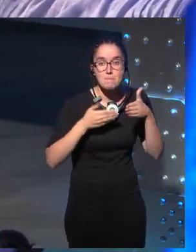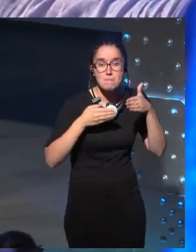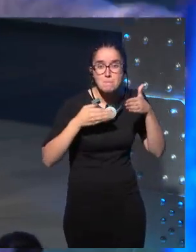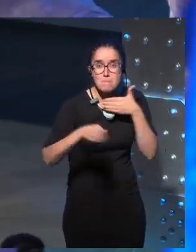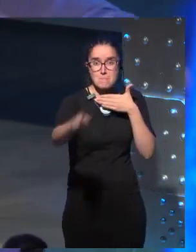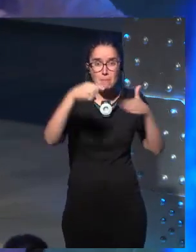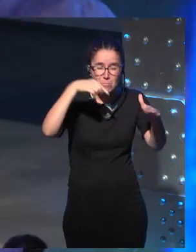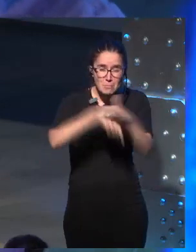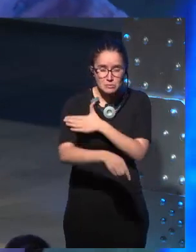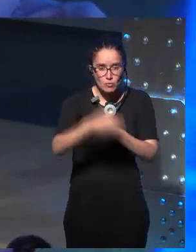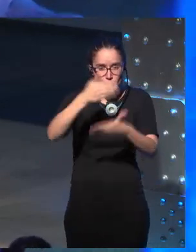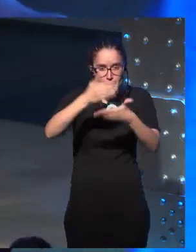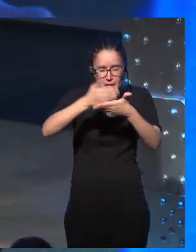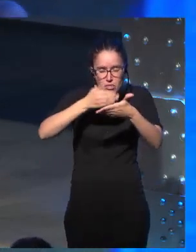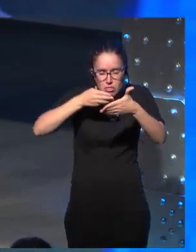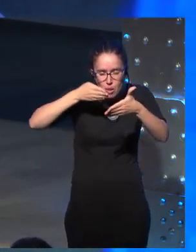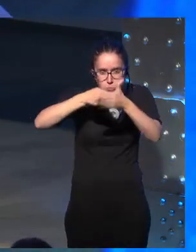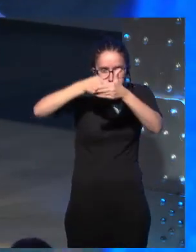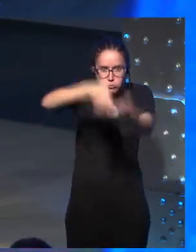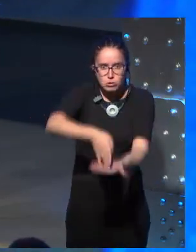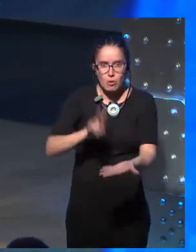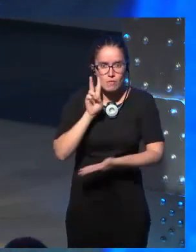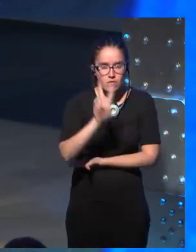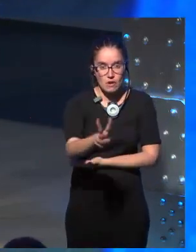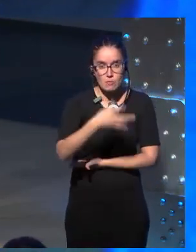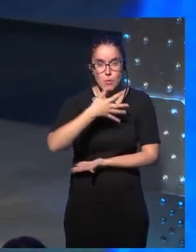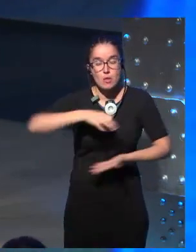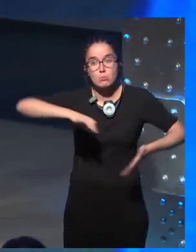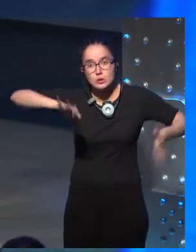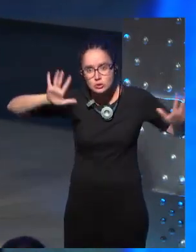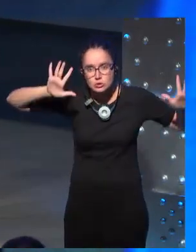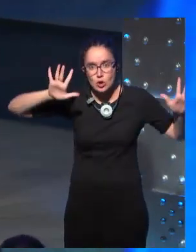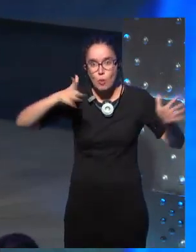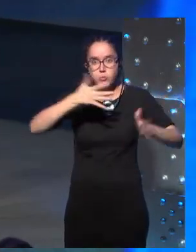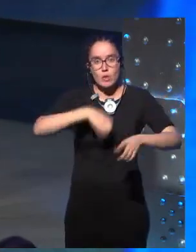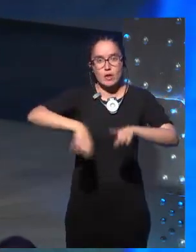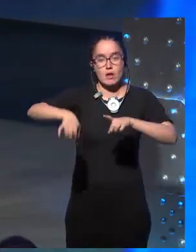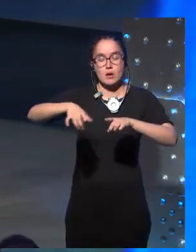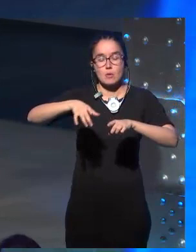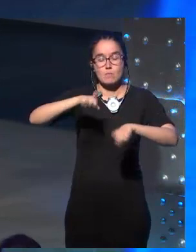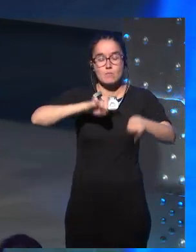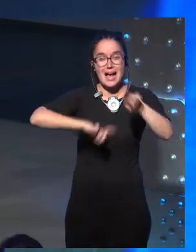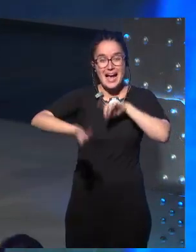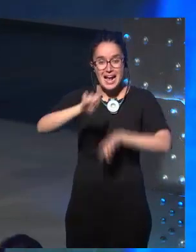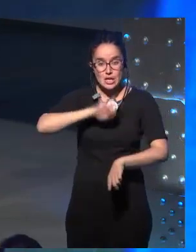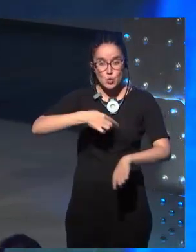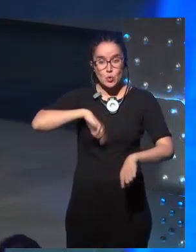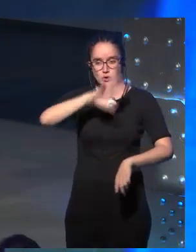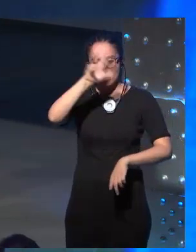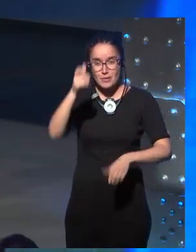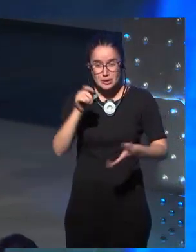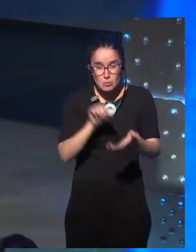visible universe, and back maybe to the very first instance of our universe. We do not know